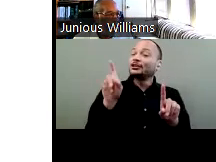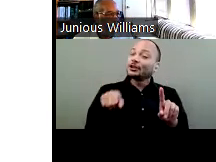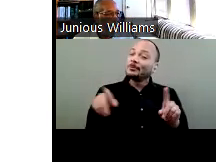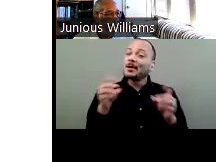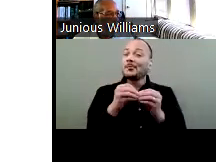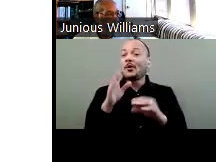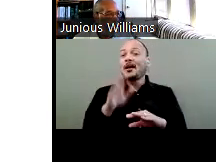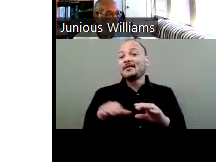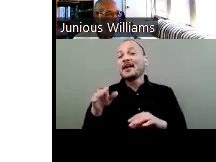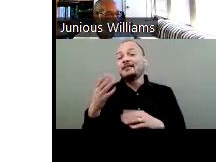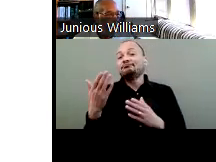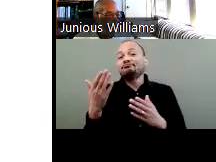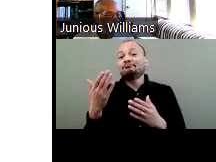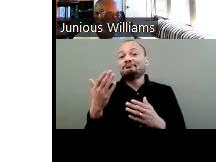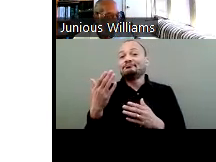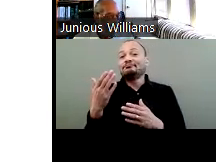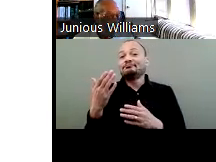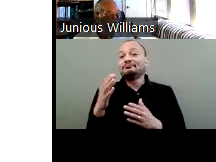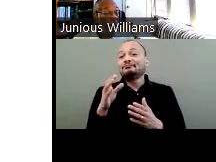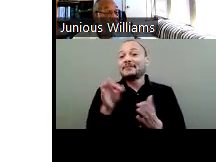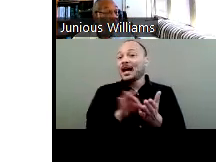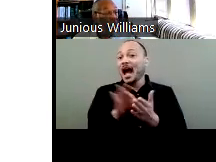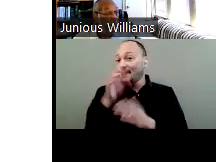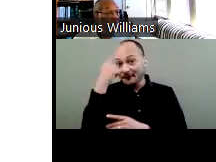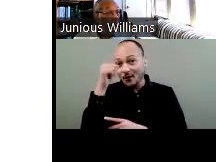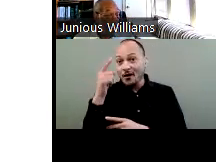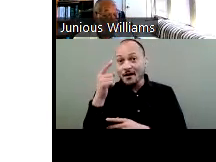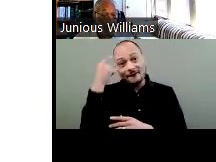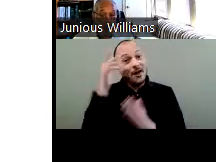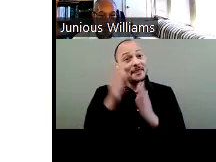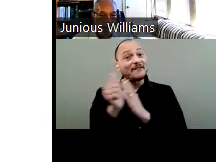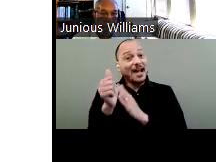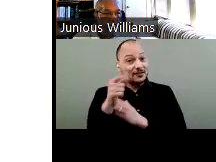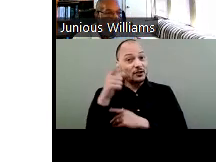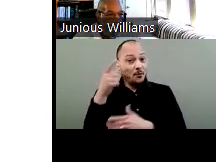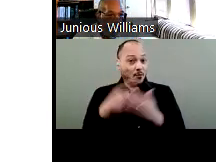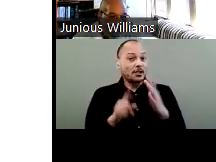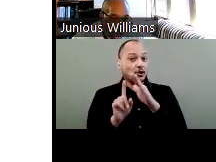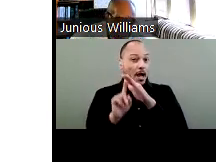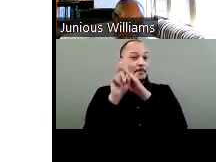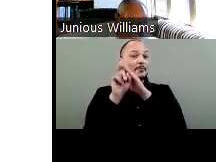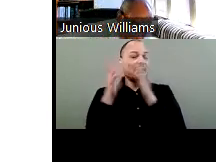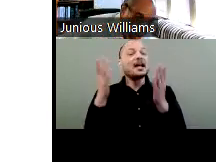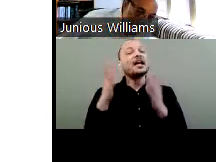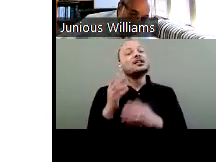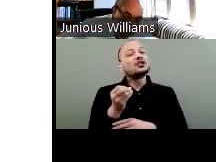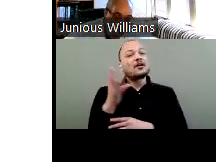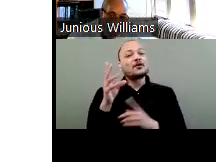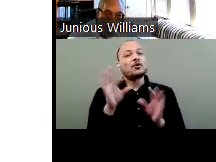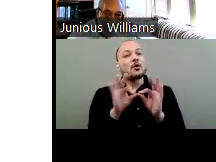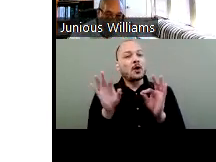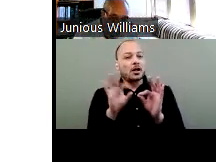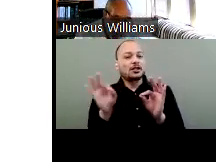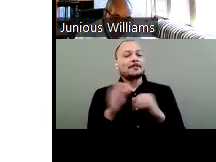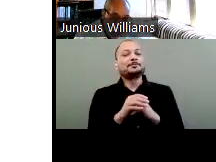than accounted for by the effectiveness of what you come up with. So just a couple of words, and